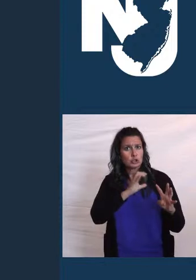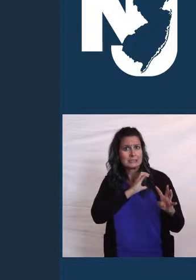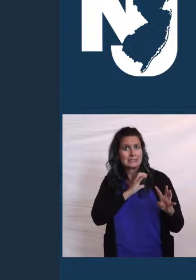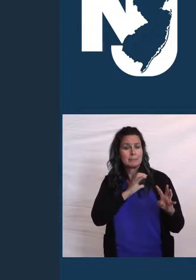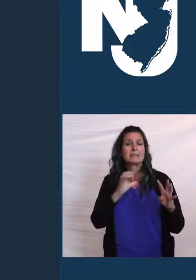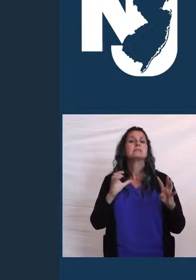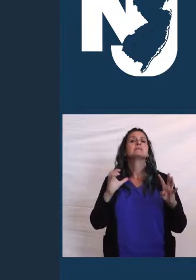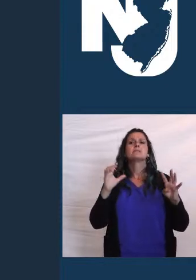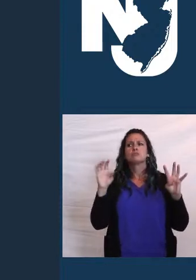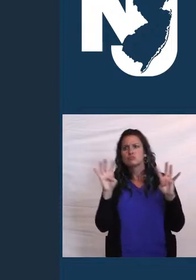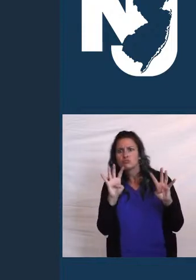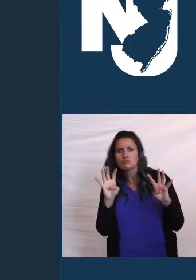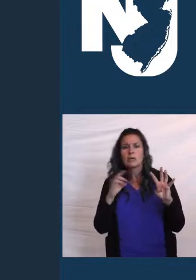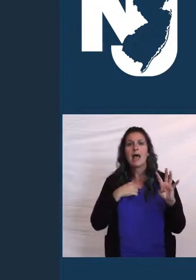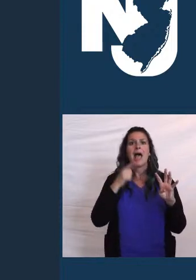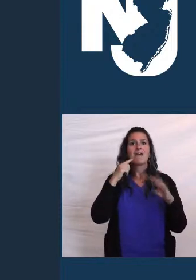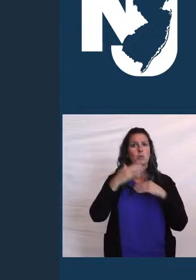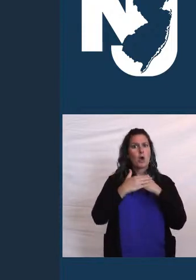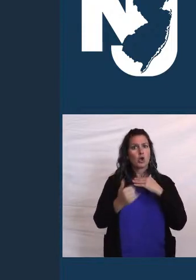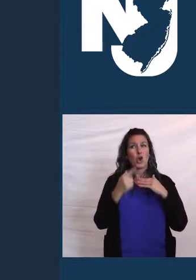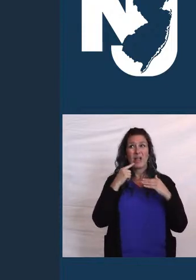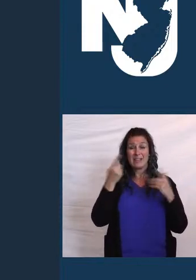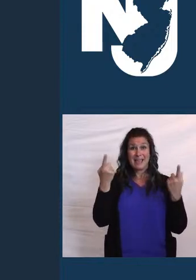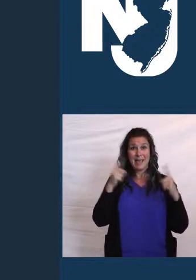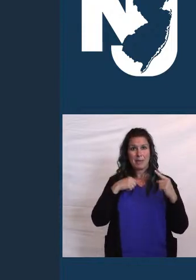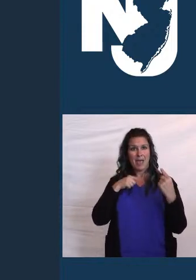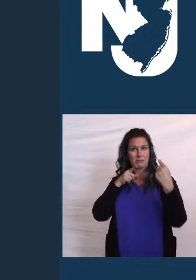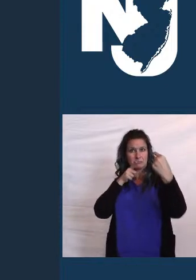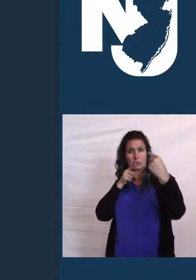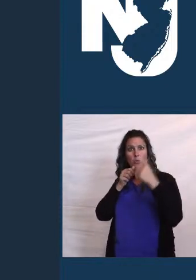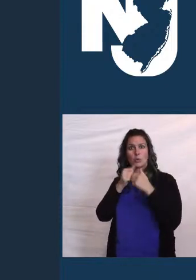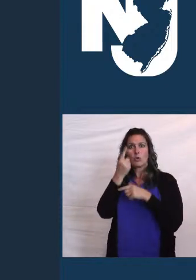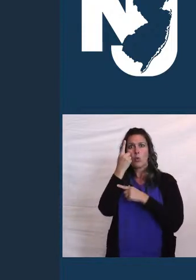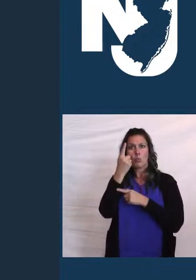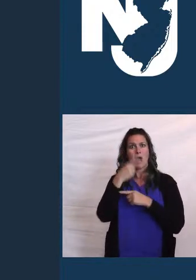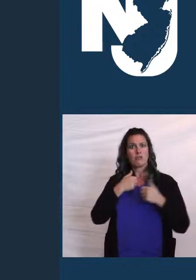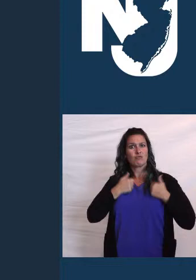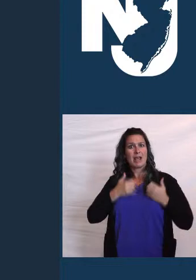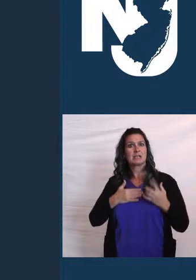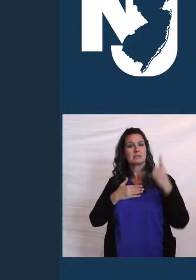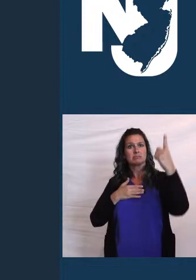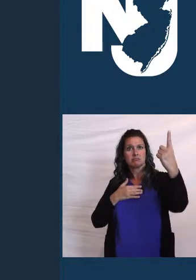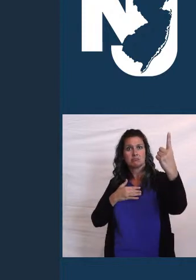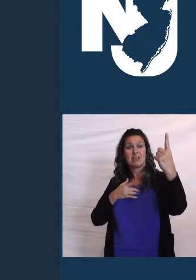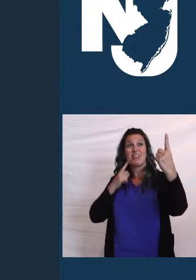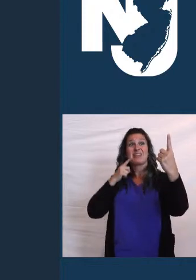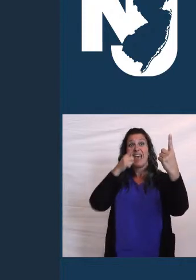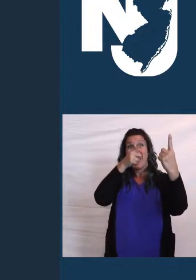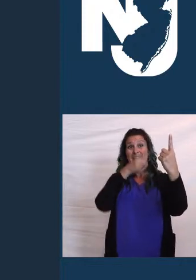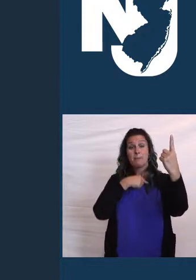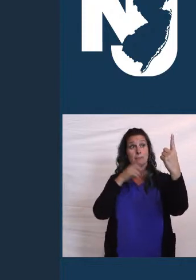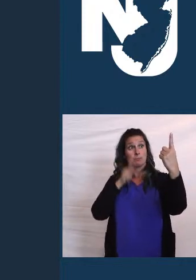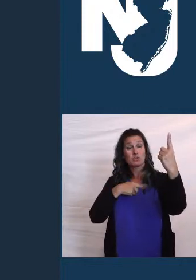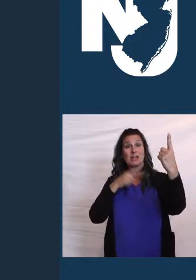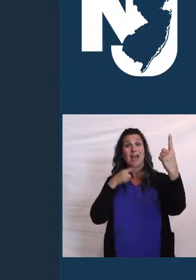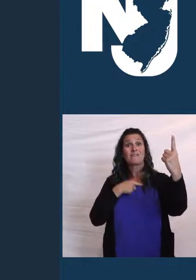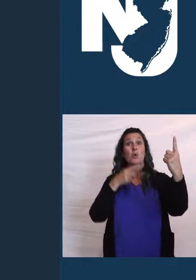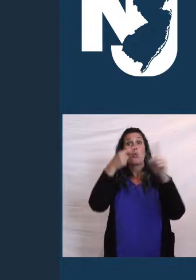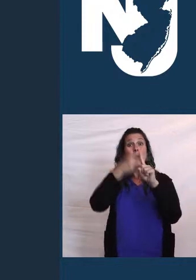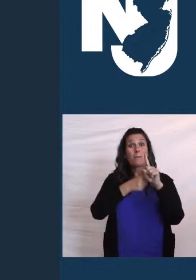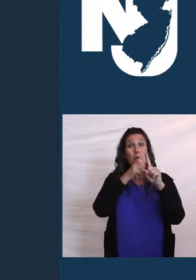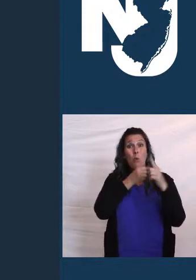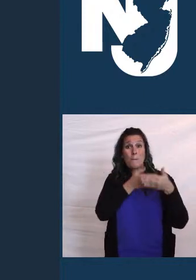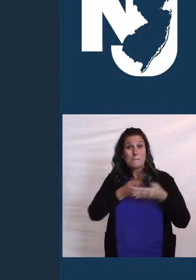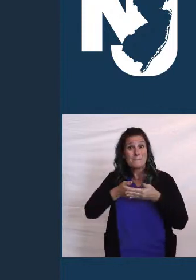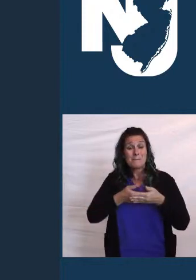Police responding to a call that led to a standoff with a resident. That resident dangled a